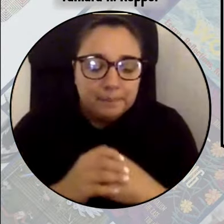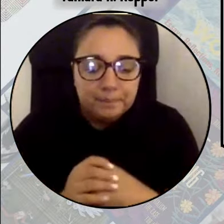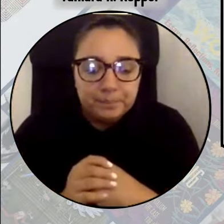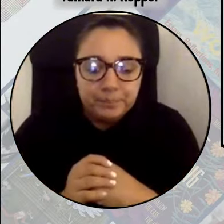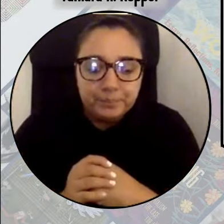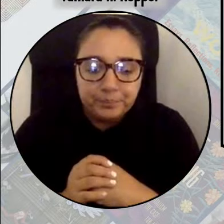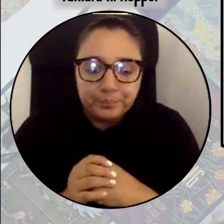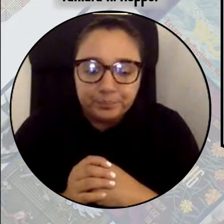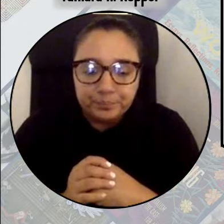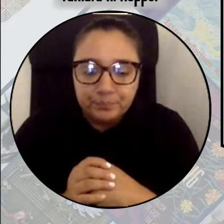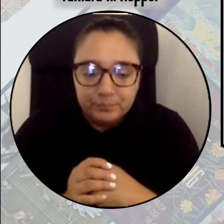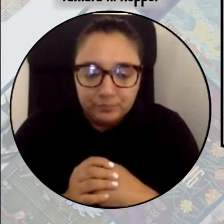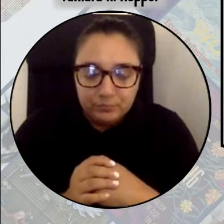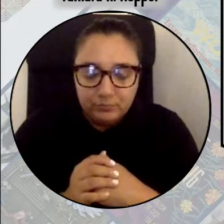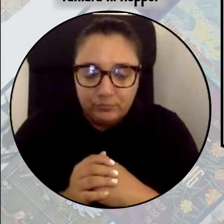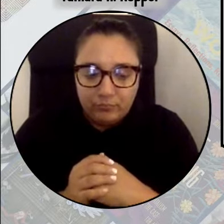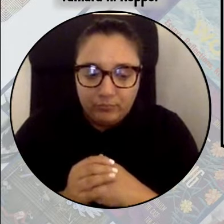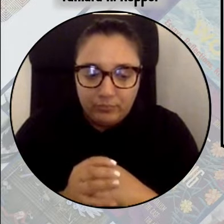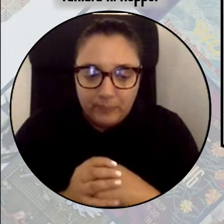Let's see here.